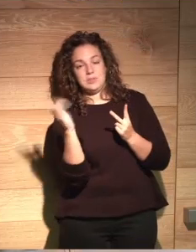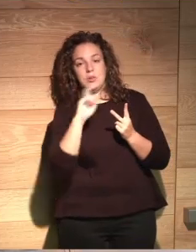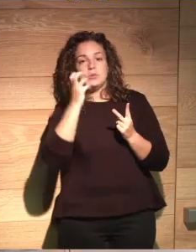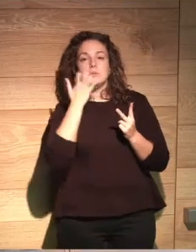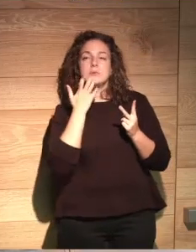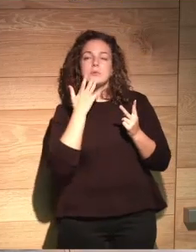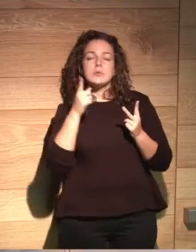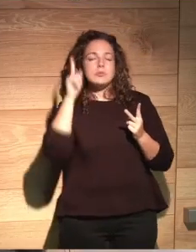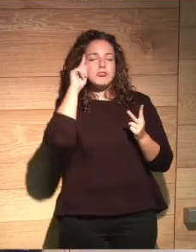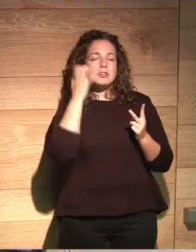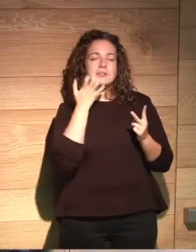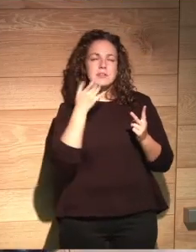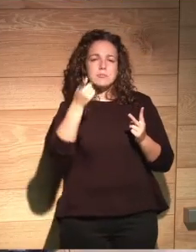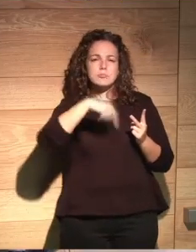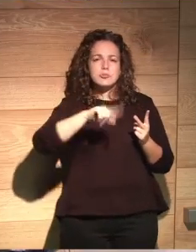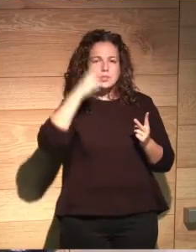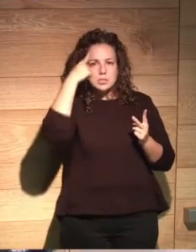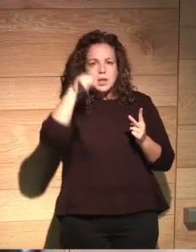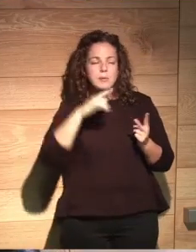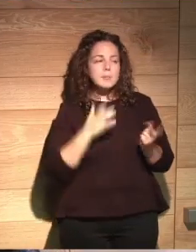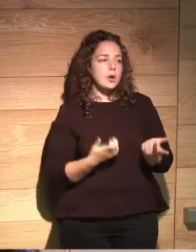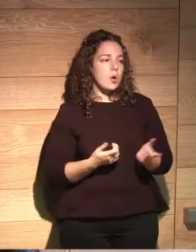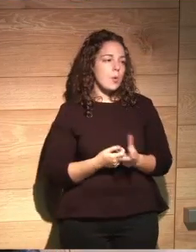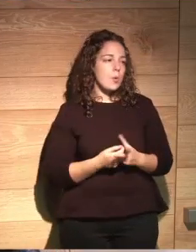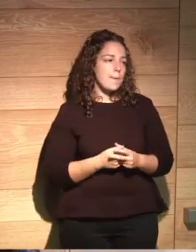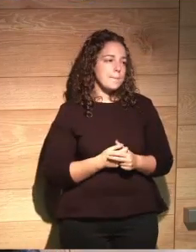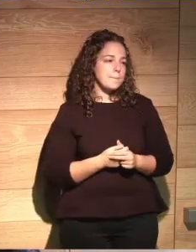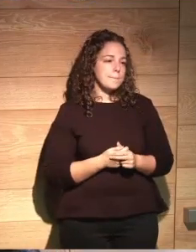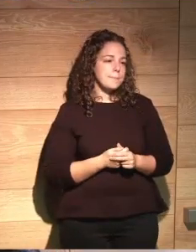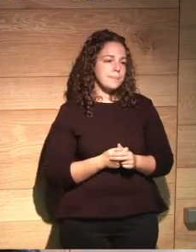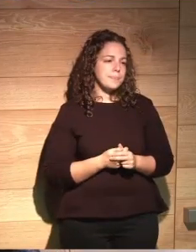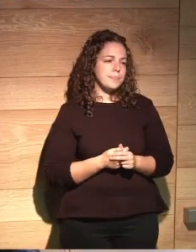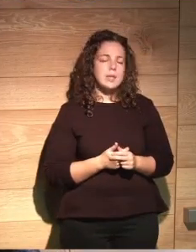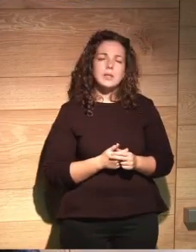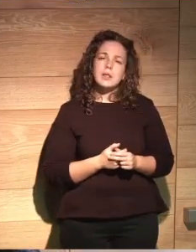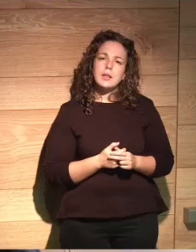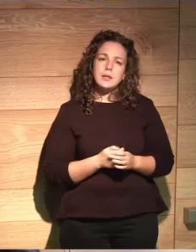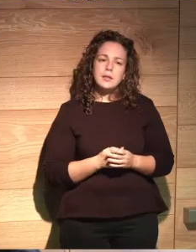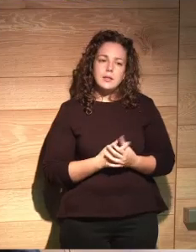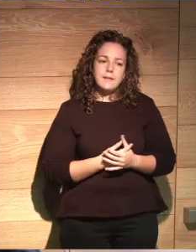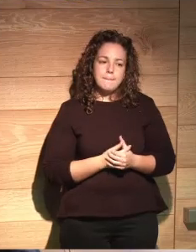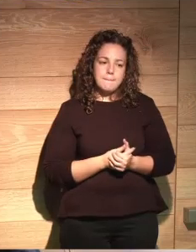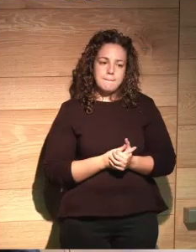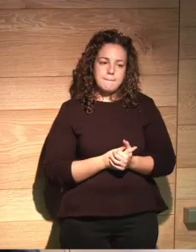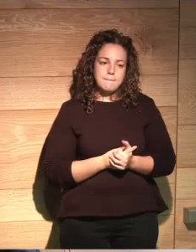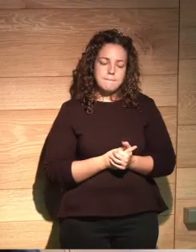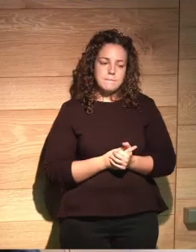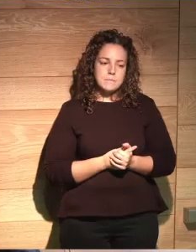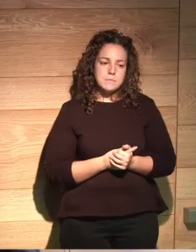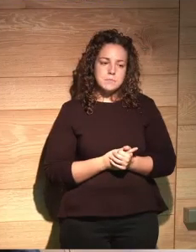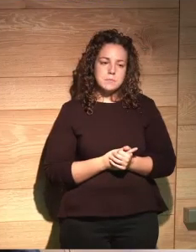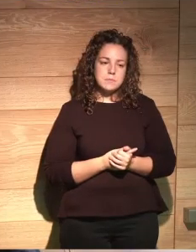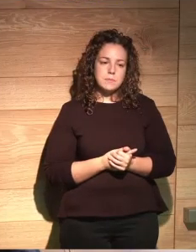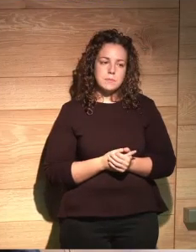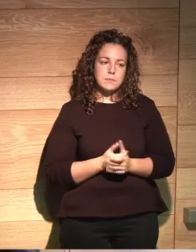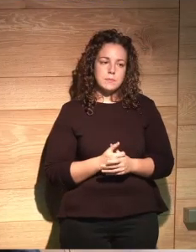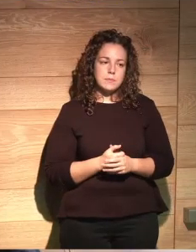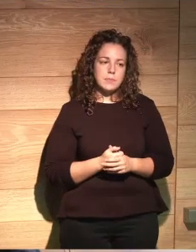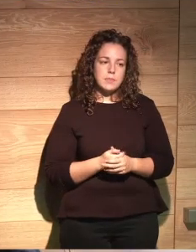cities, but I don't know if you know the Qatari royals